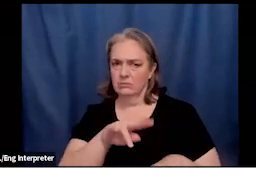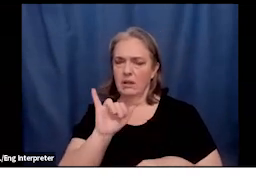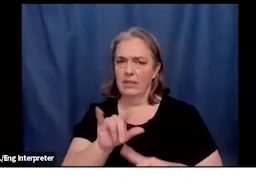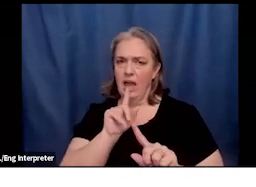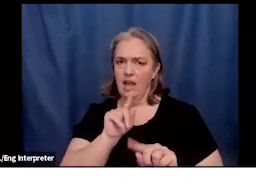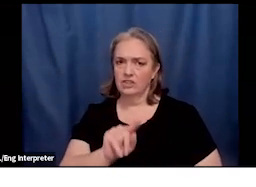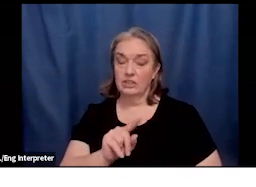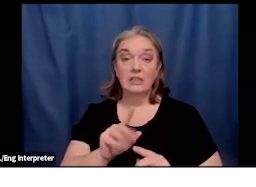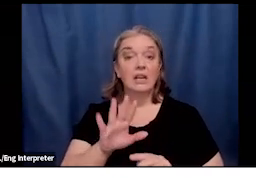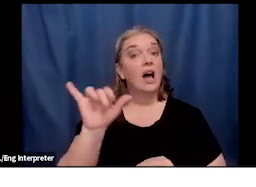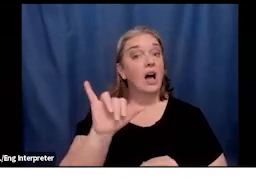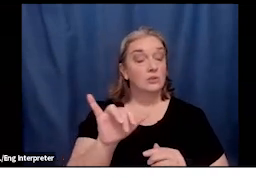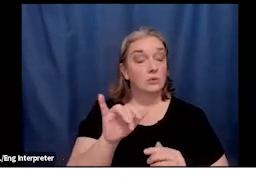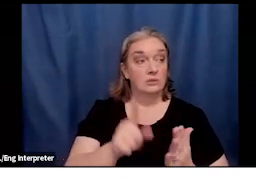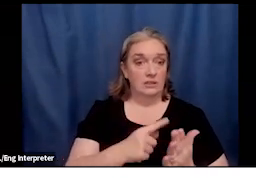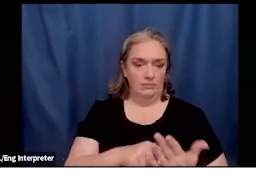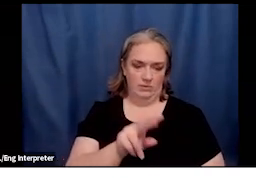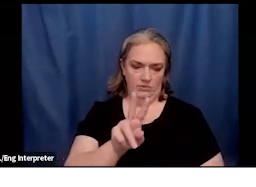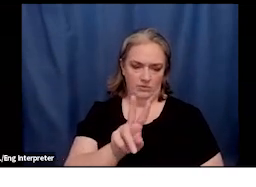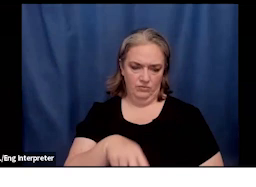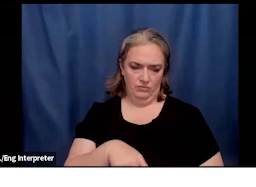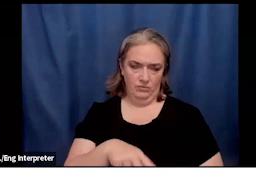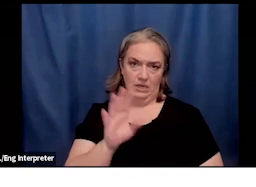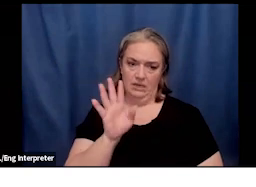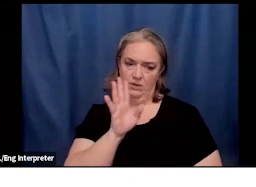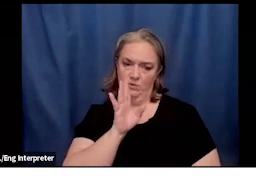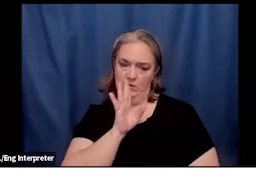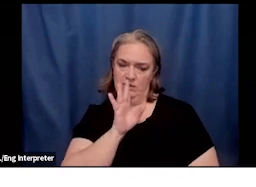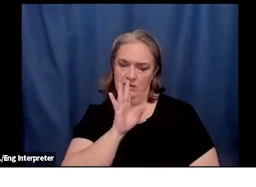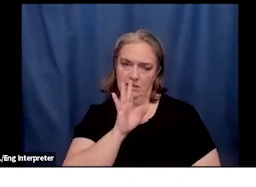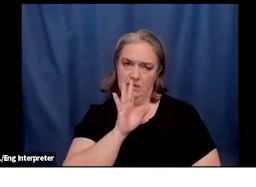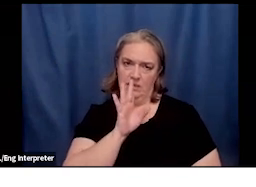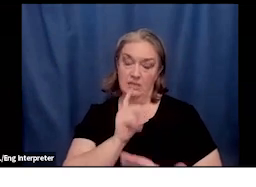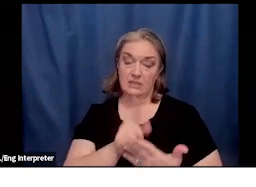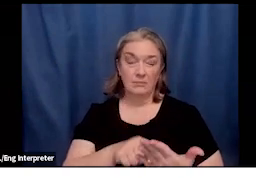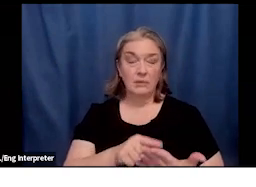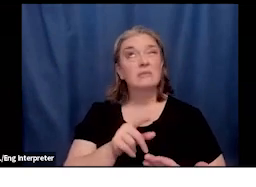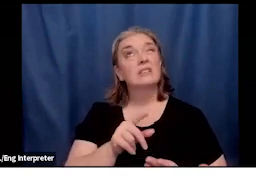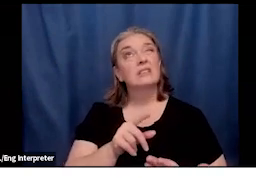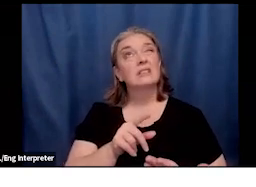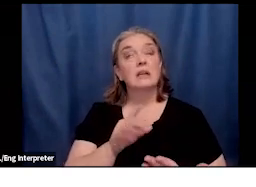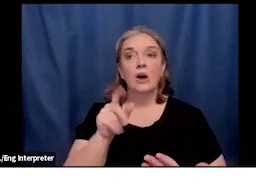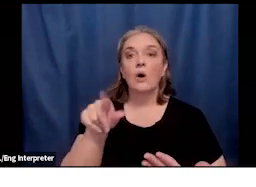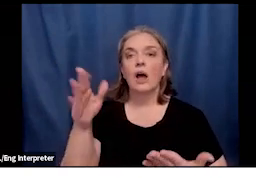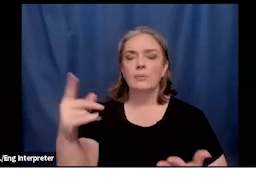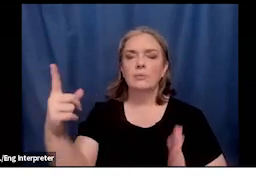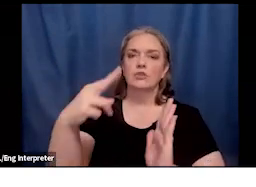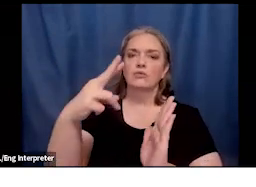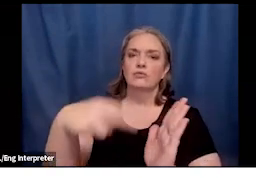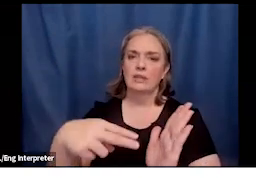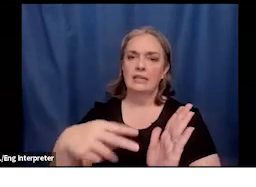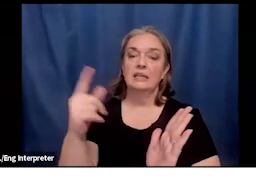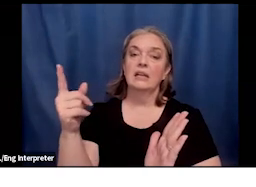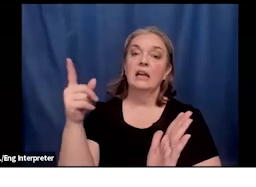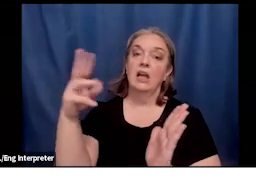well. Reading aloud, I have found, has always helped, to hear the written work and be like, okay, does this make sense to myself, or read it